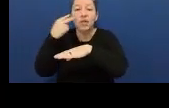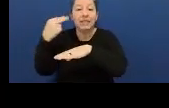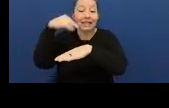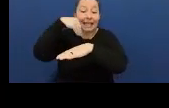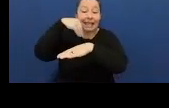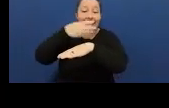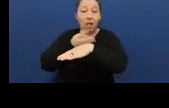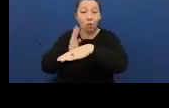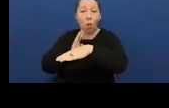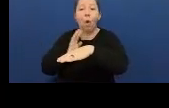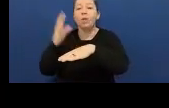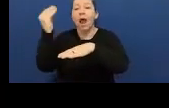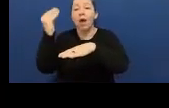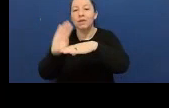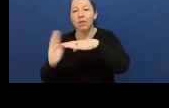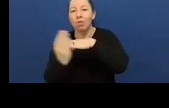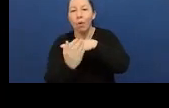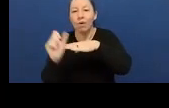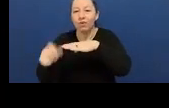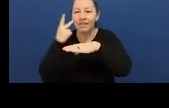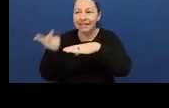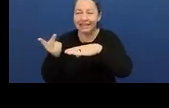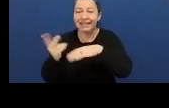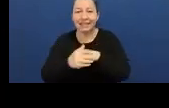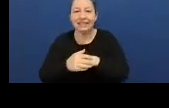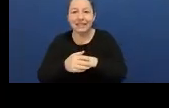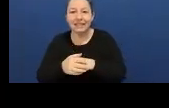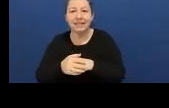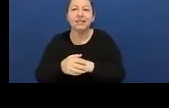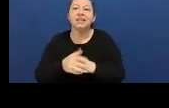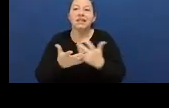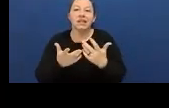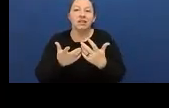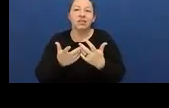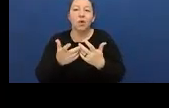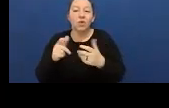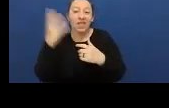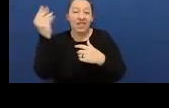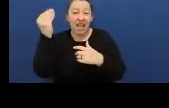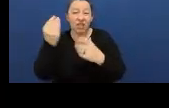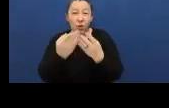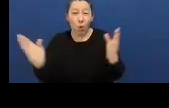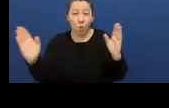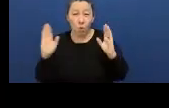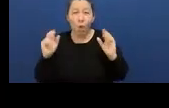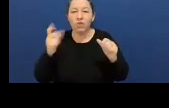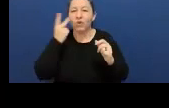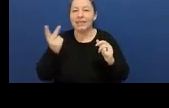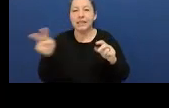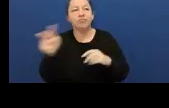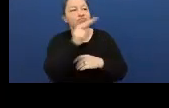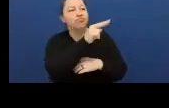or outside. But they could also definitively see along the exterior wall line. That was actually pretty important. So